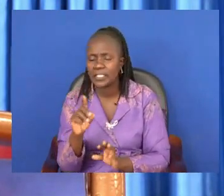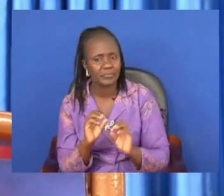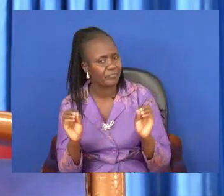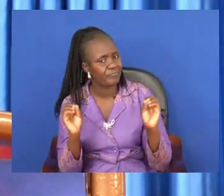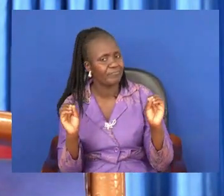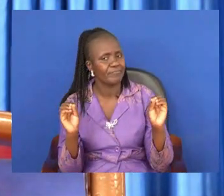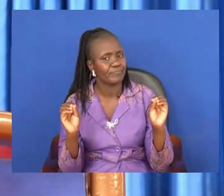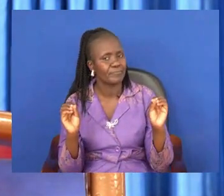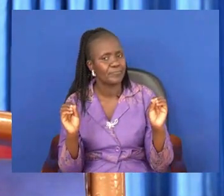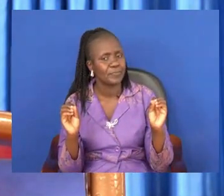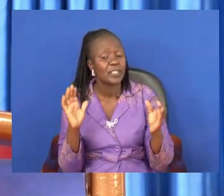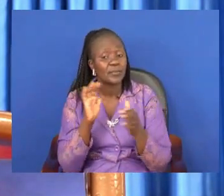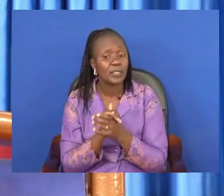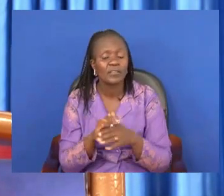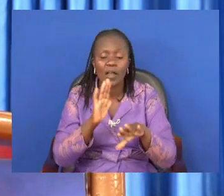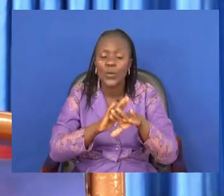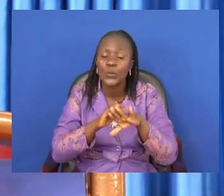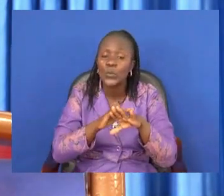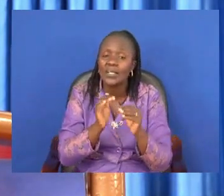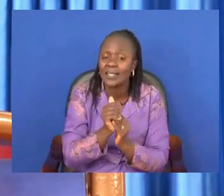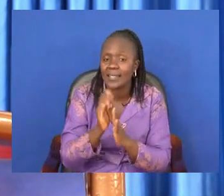not command. I believe